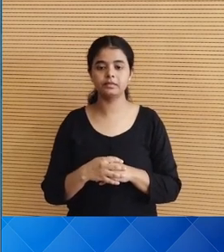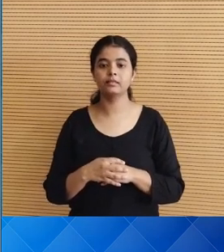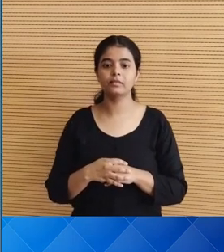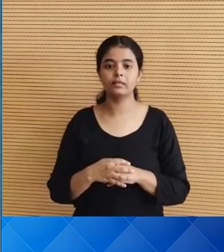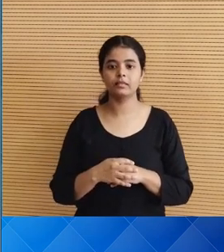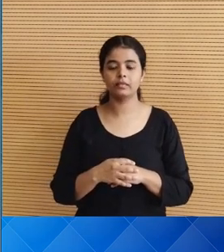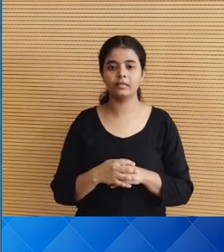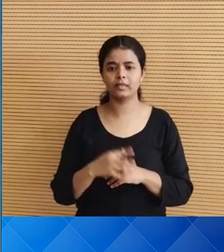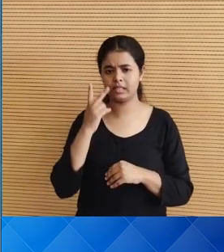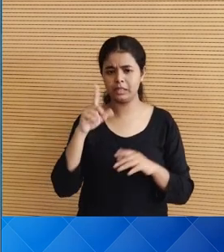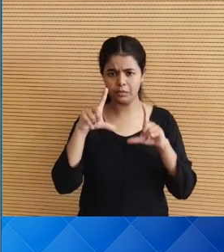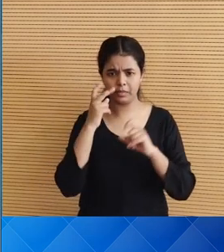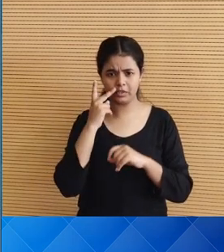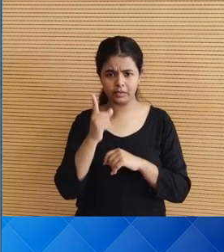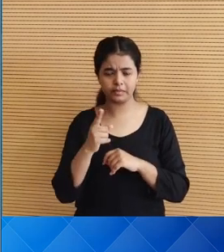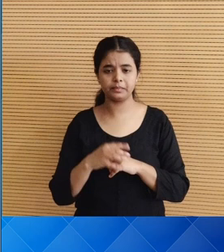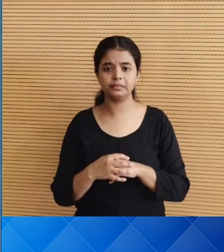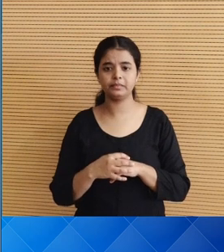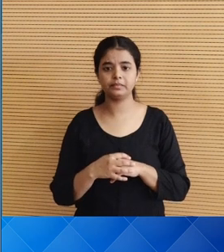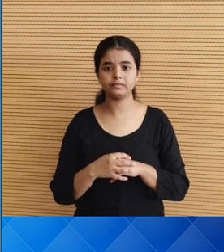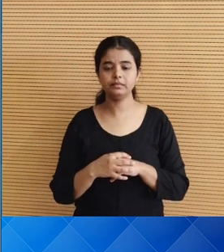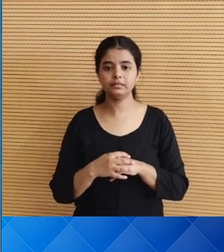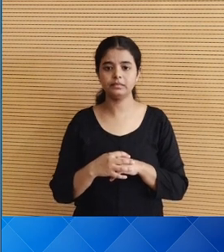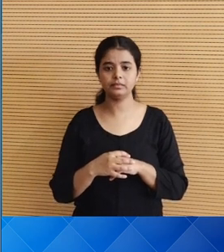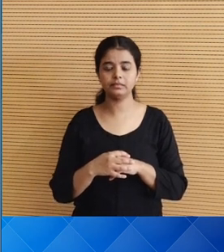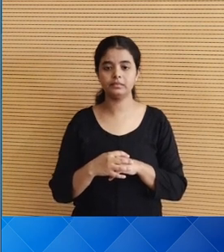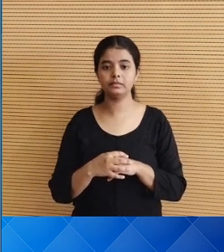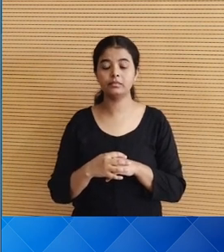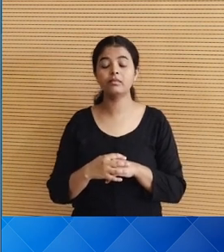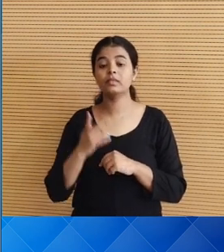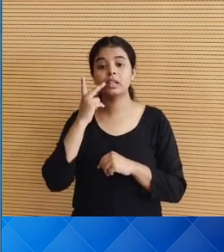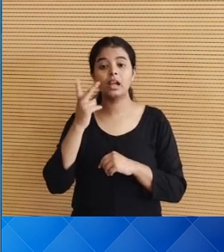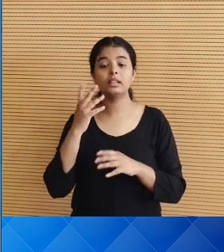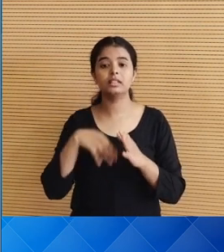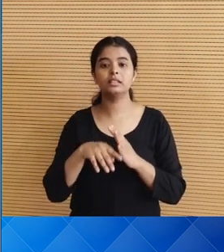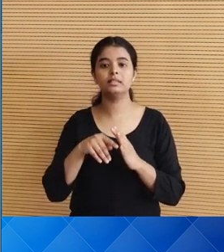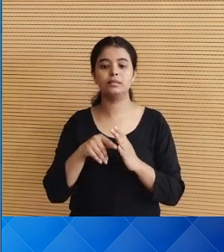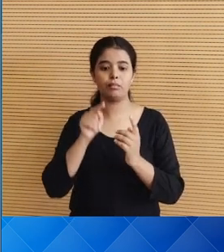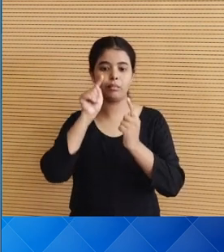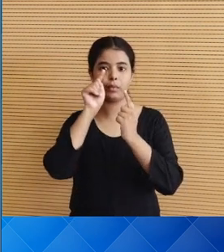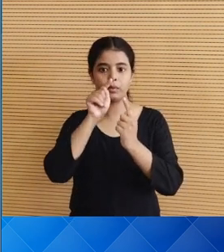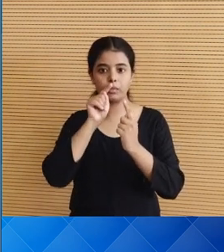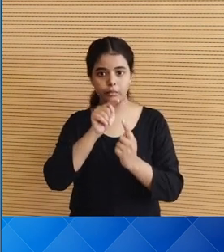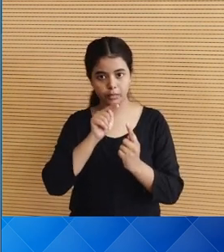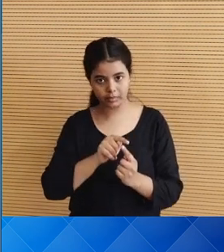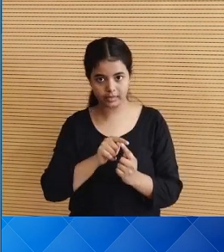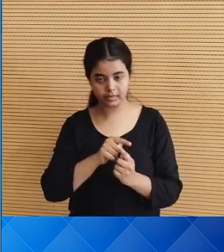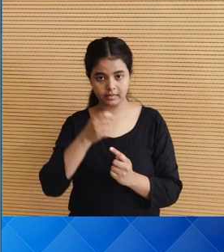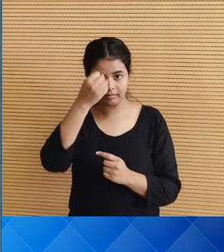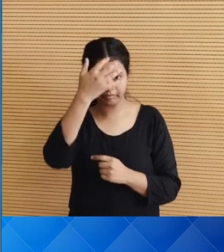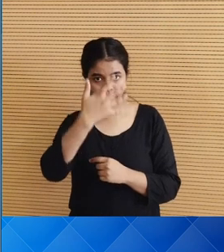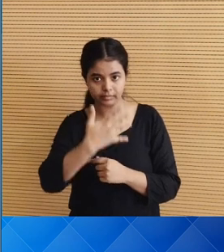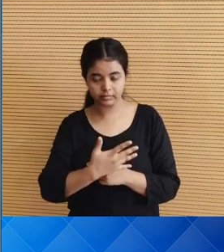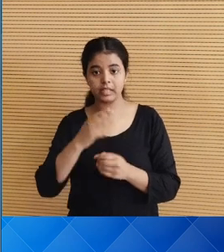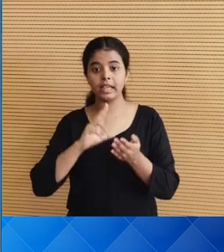This picture shows that all the important aspects are taken care, well taken care in the